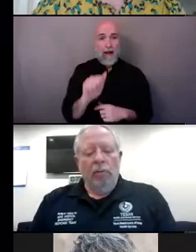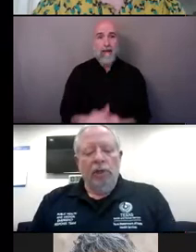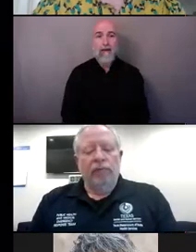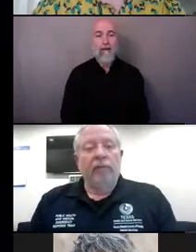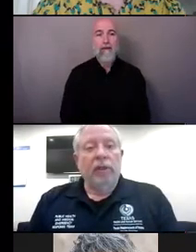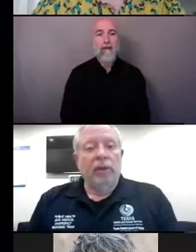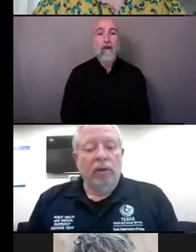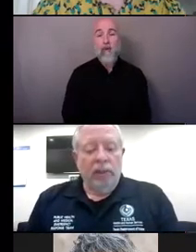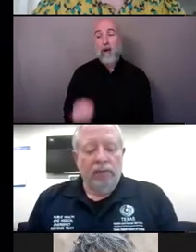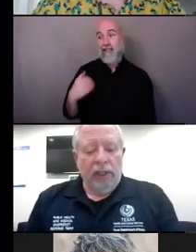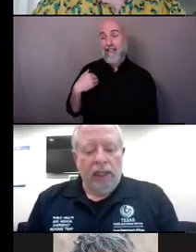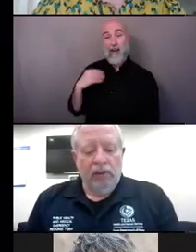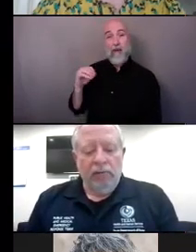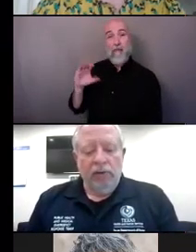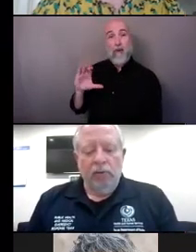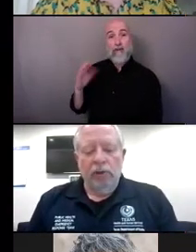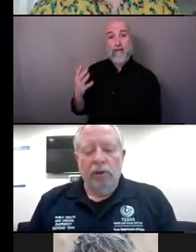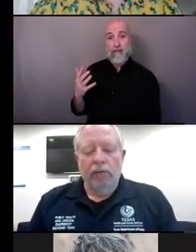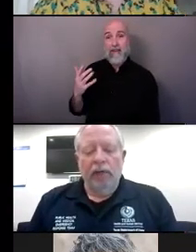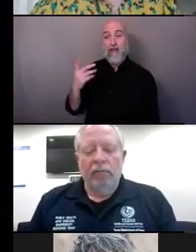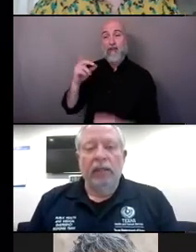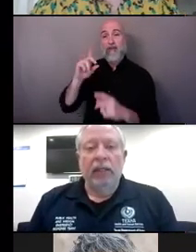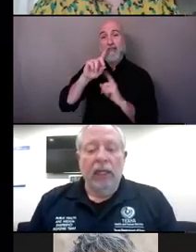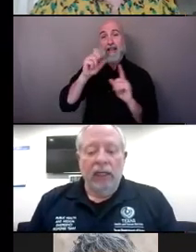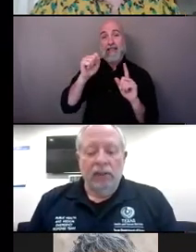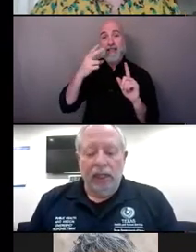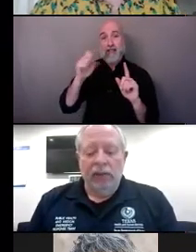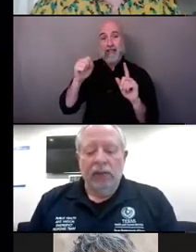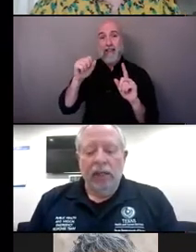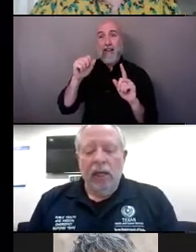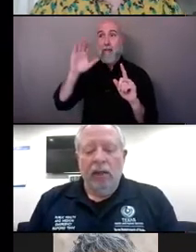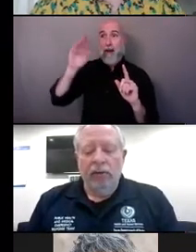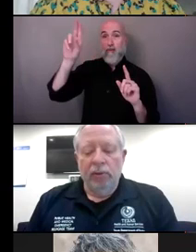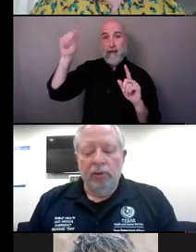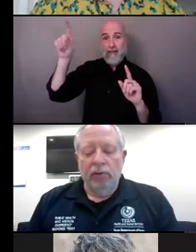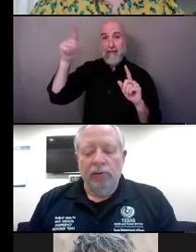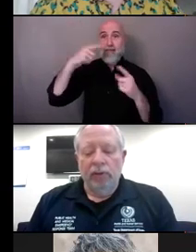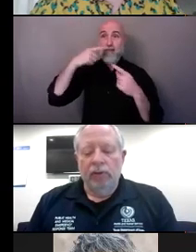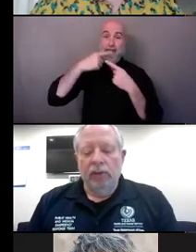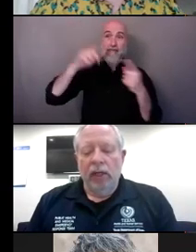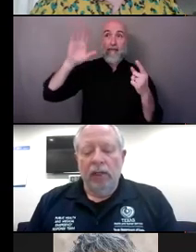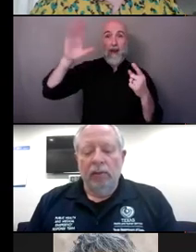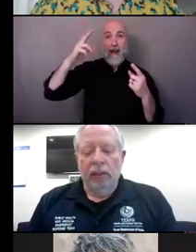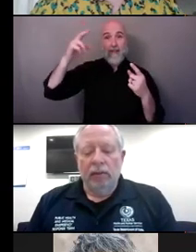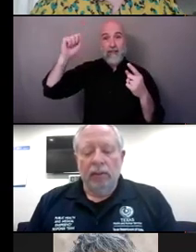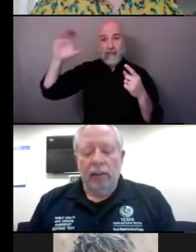So on March 5th, the Department of State Health Services was notified by the United States Health and Human Services